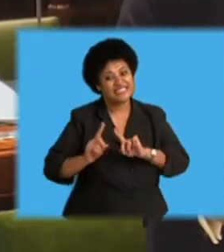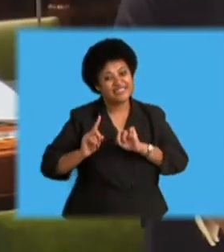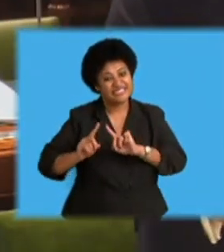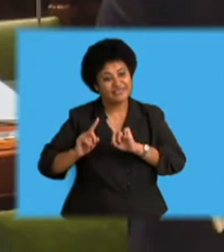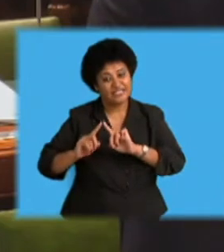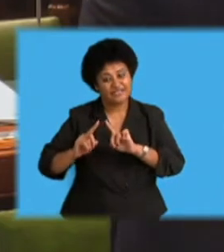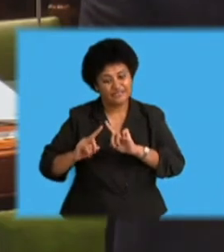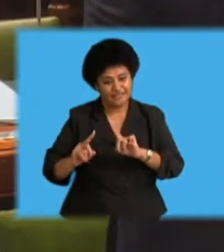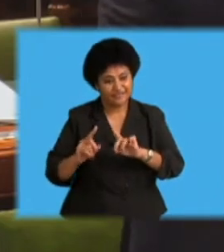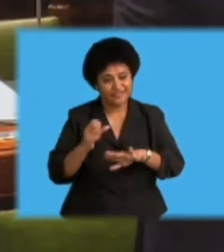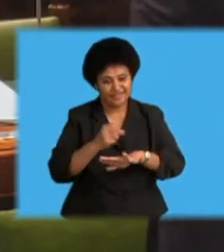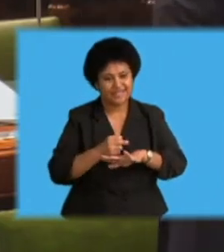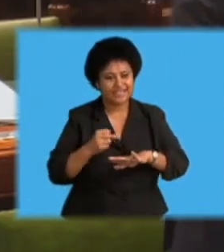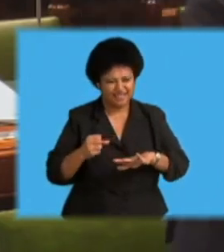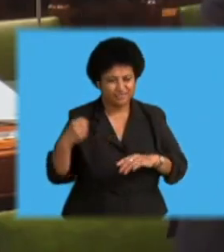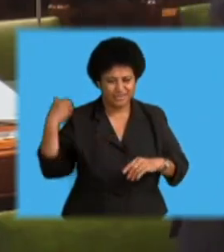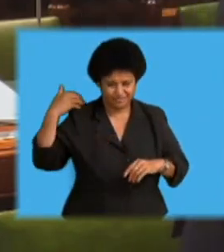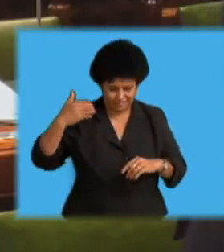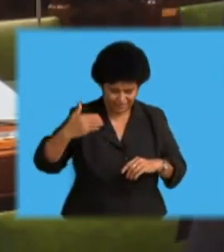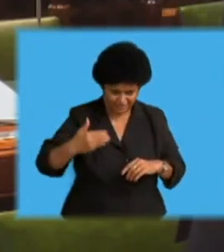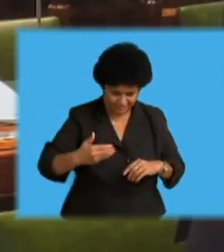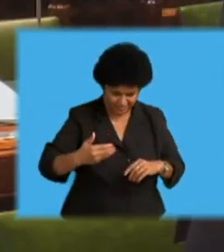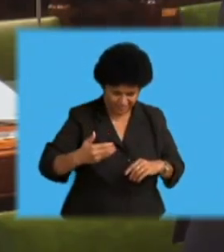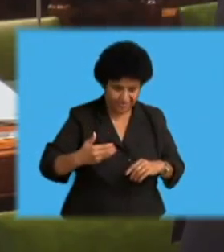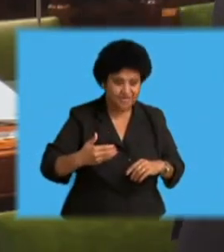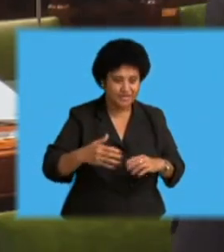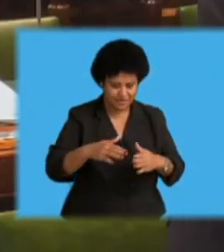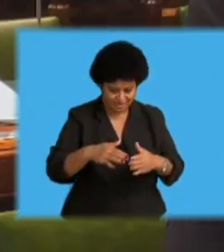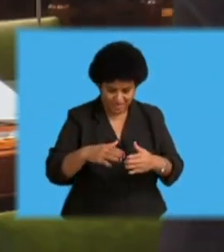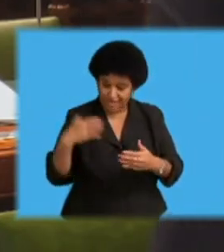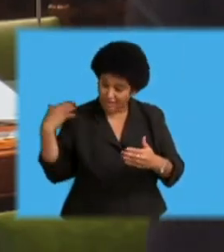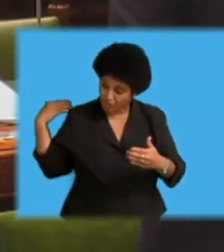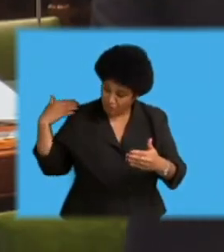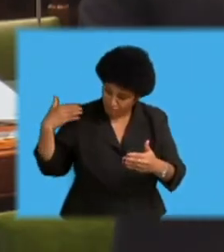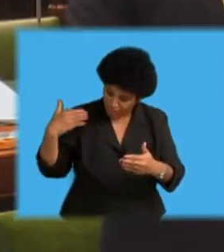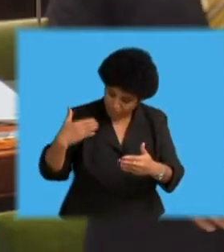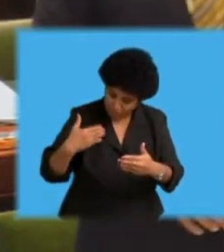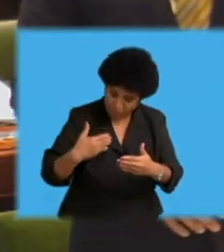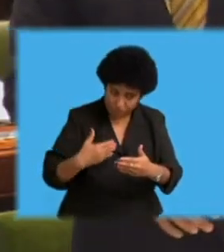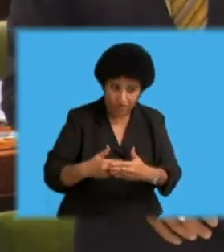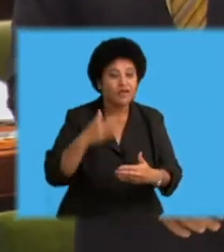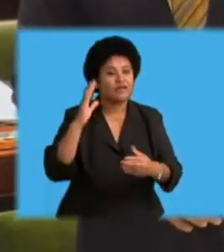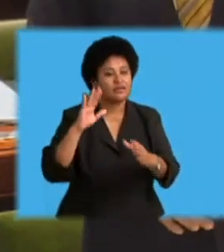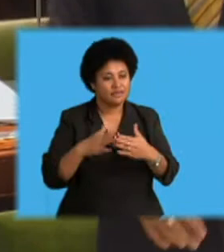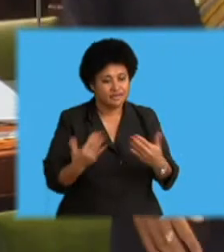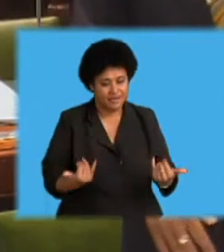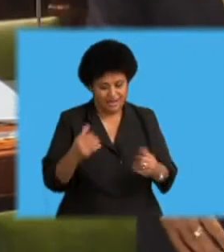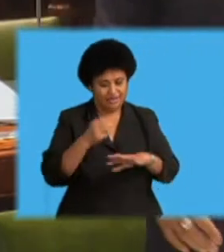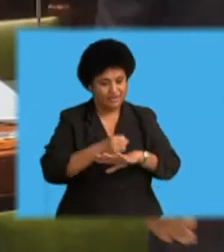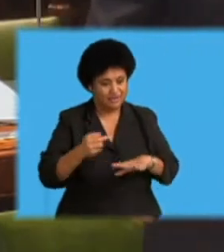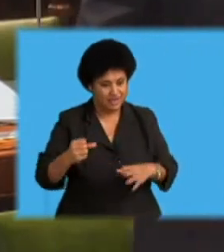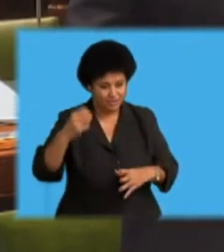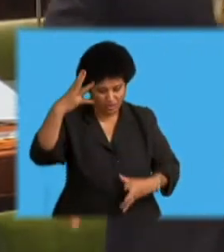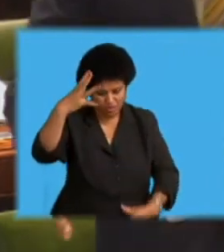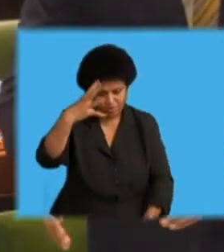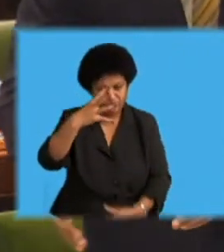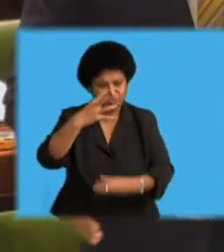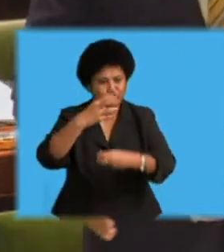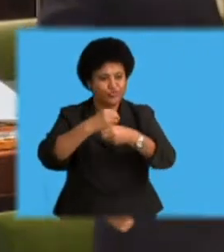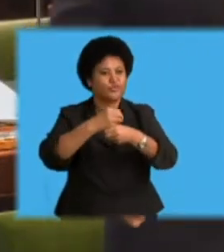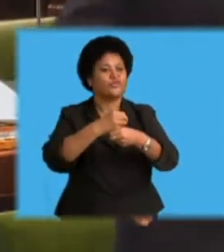government. There are debts that are being incurred by the Fiji First government. I mean, how preposterous they are to say,